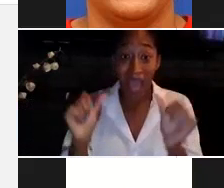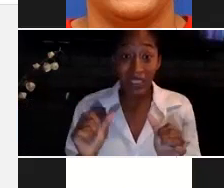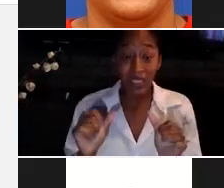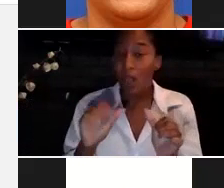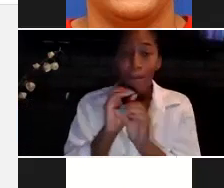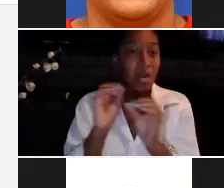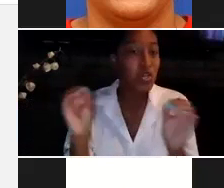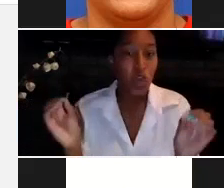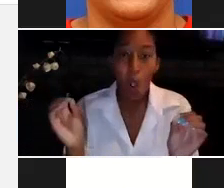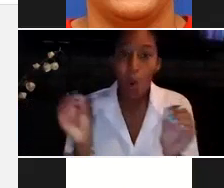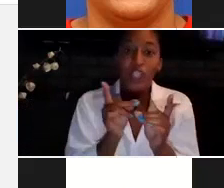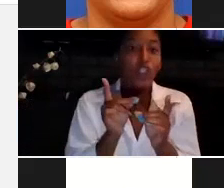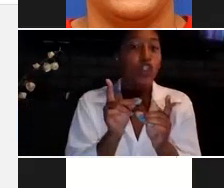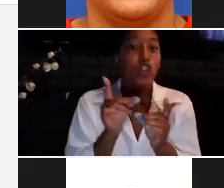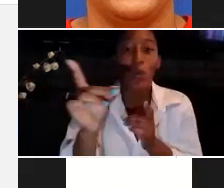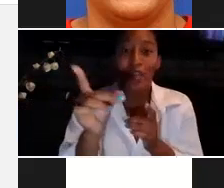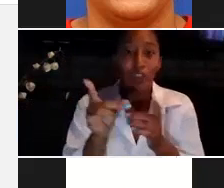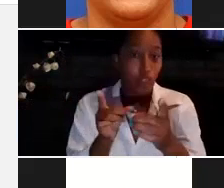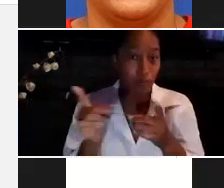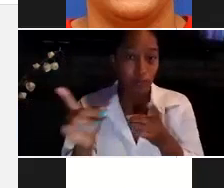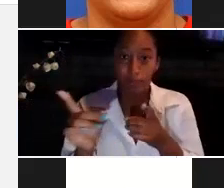zero. Okay.